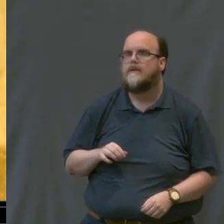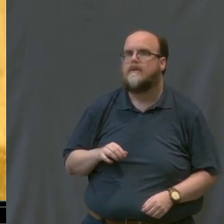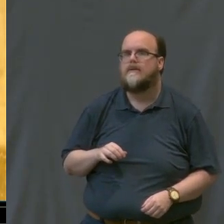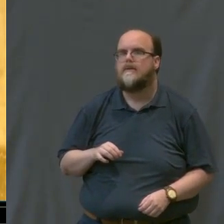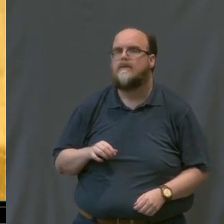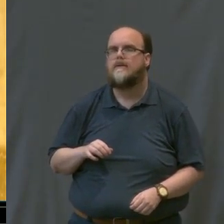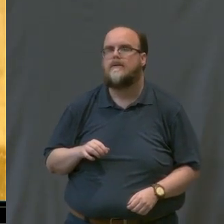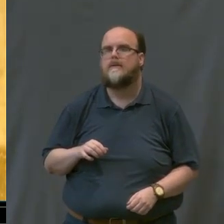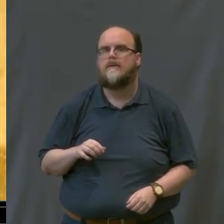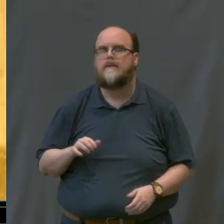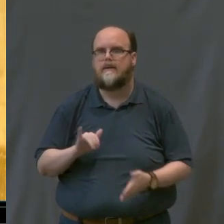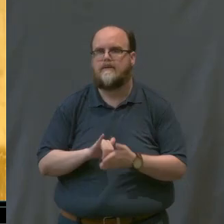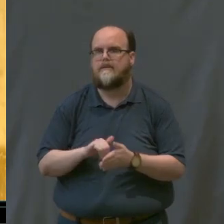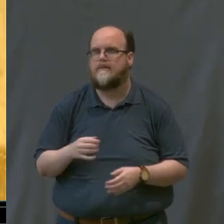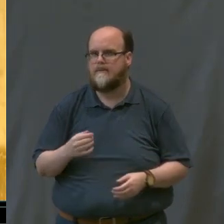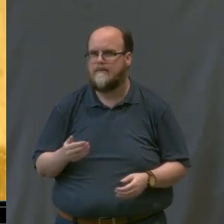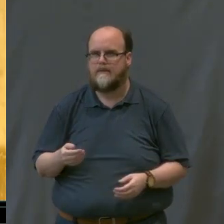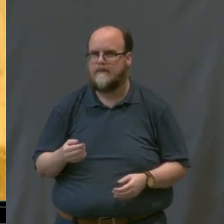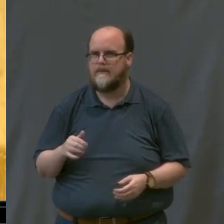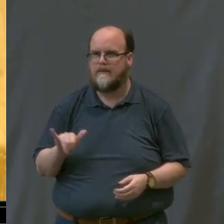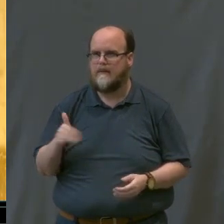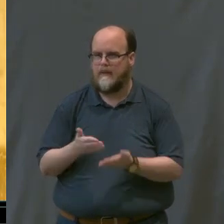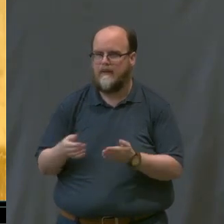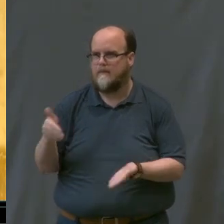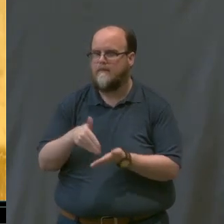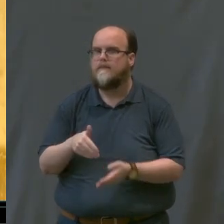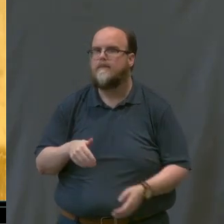This is basically a repeat of what I've said.